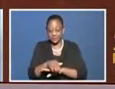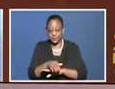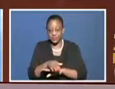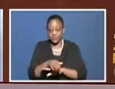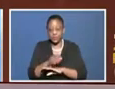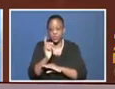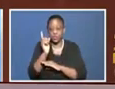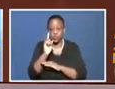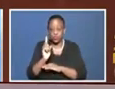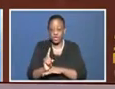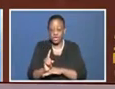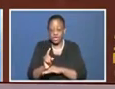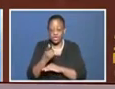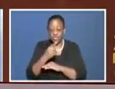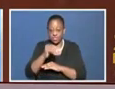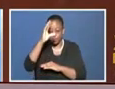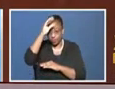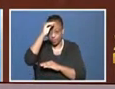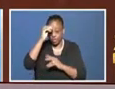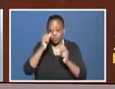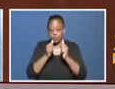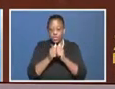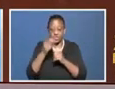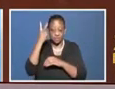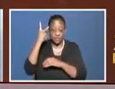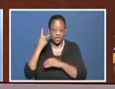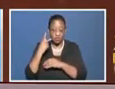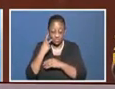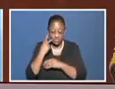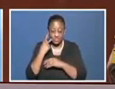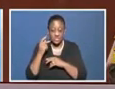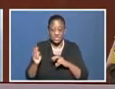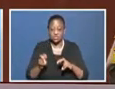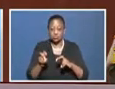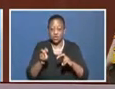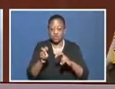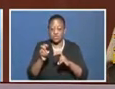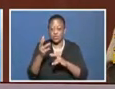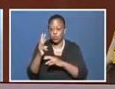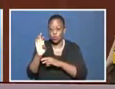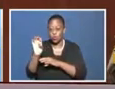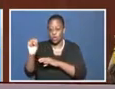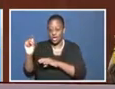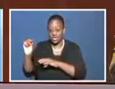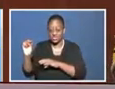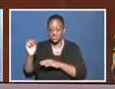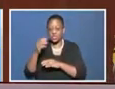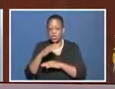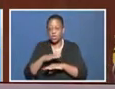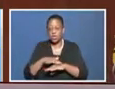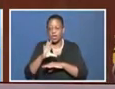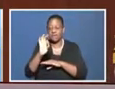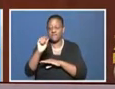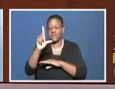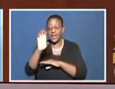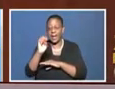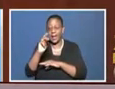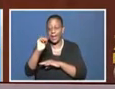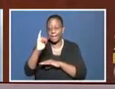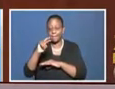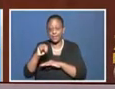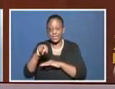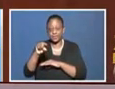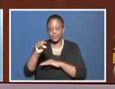was along with his parents, both parents. They were traveling west on Fleming Street.